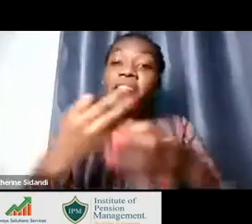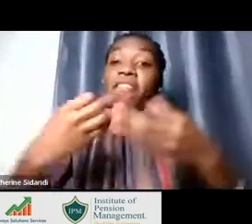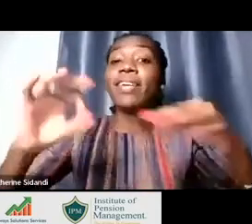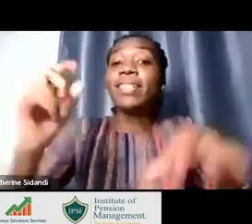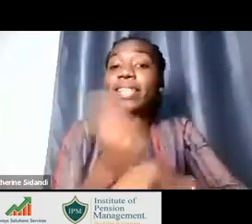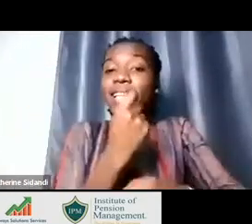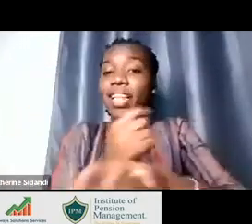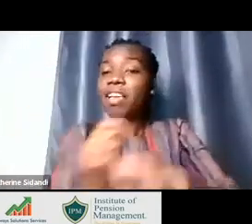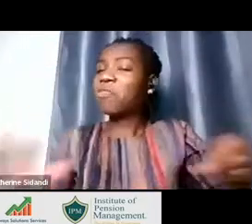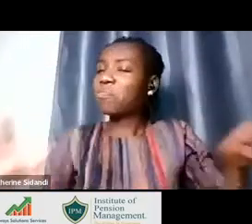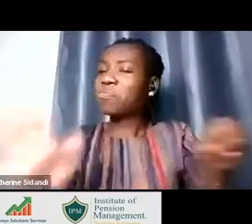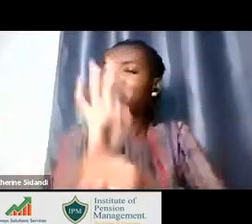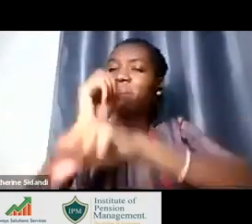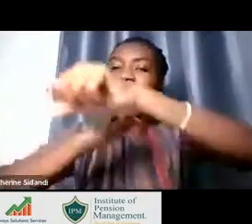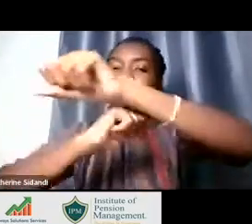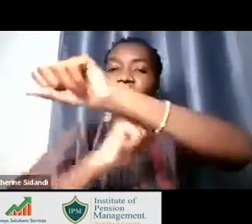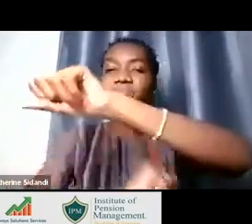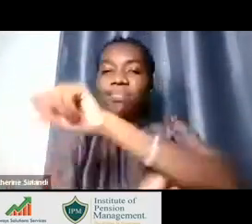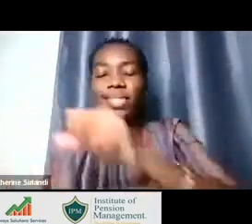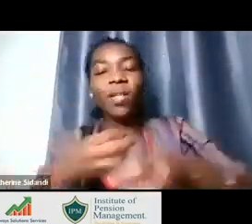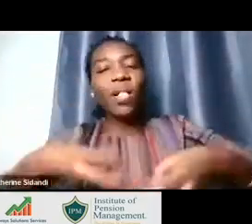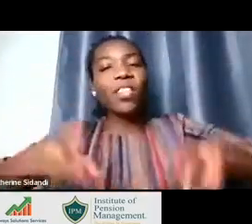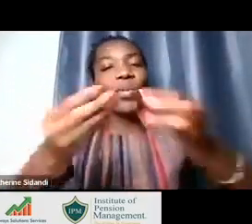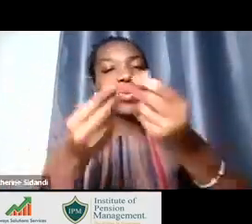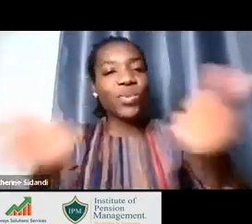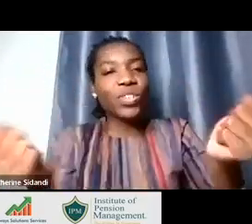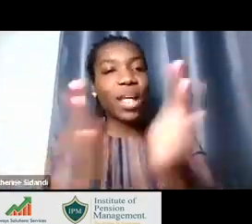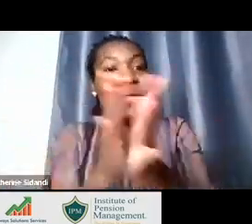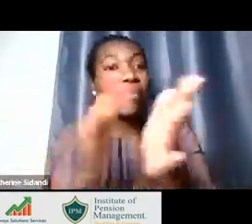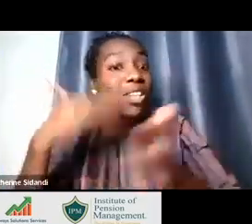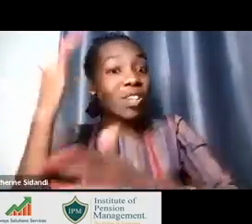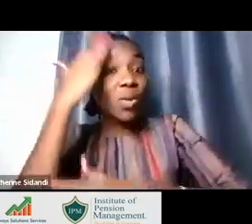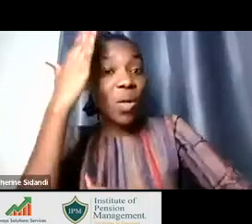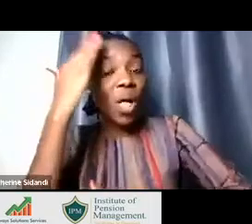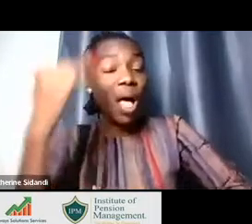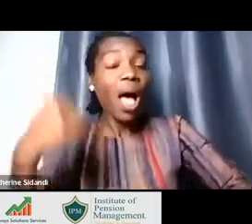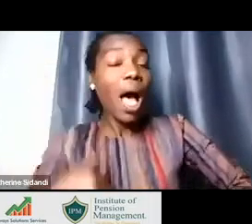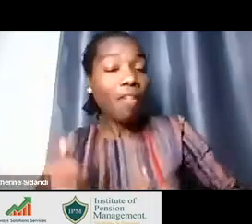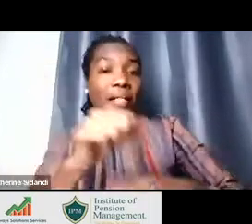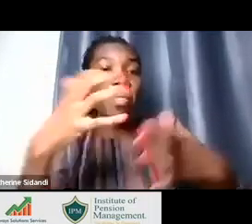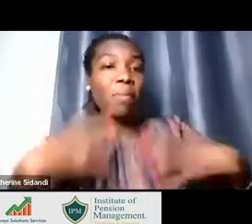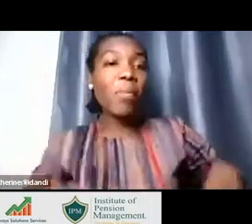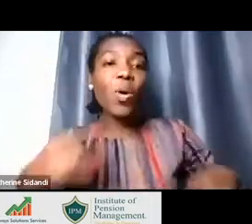sponsored by Pathway Solutions. I know there are people who are set to receive